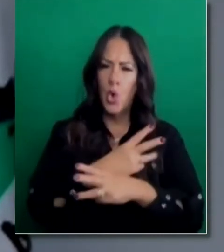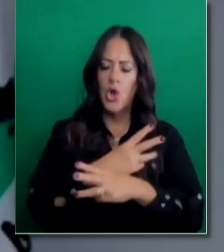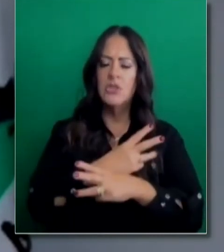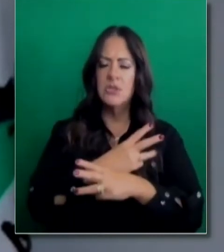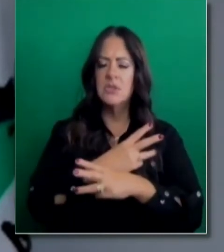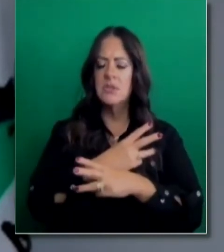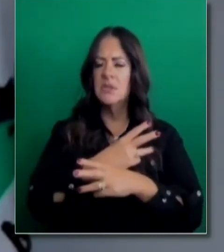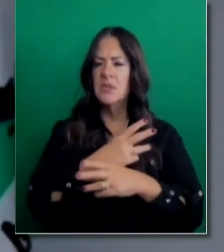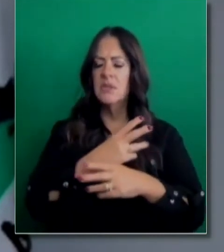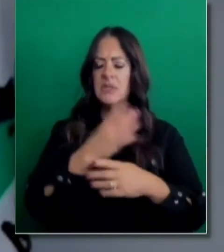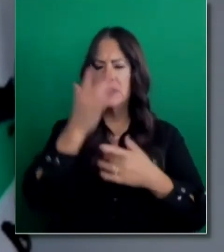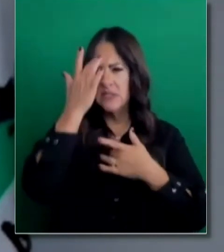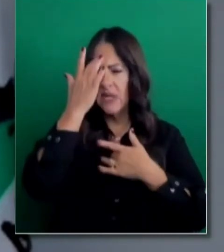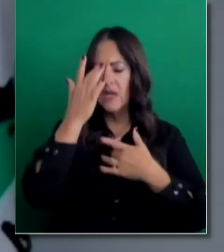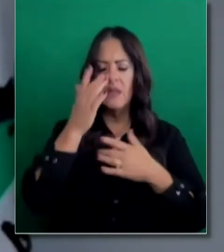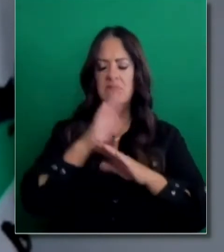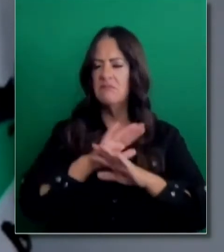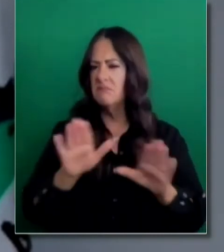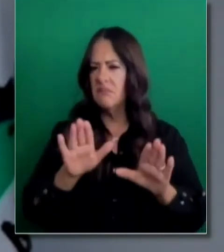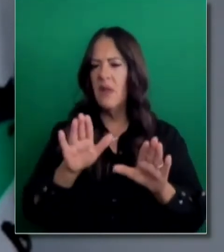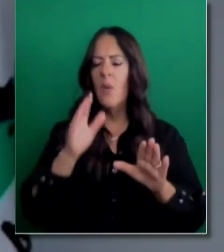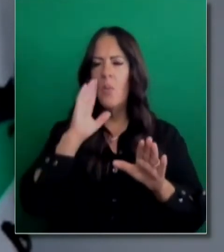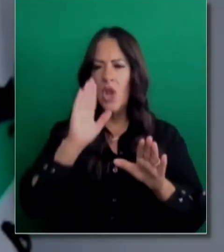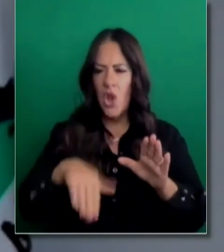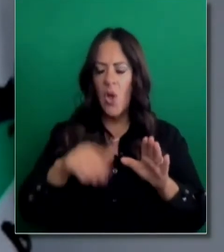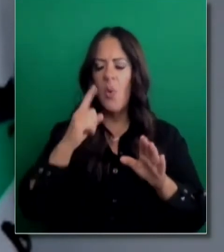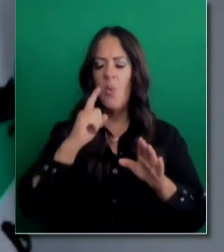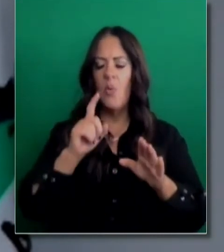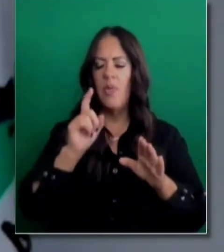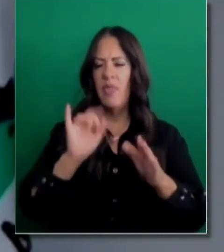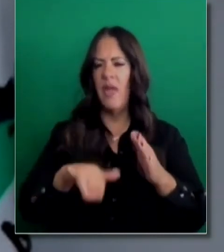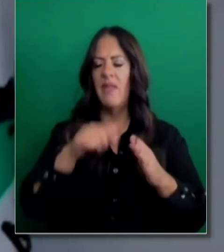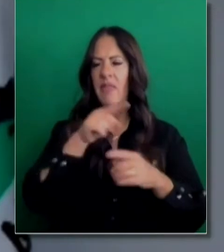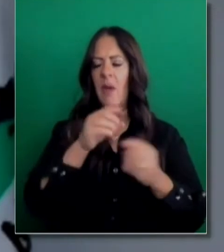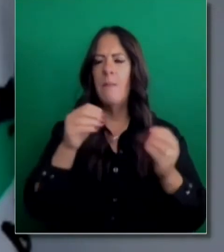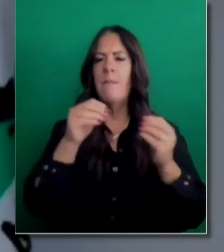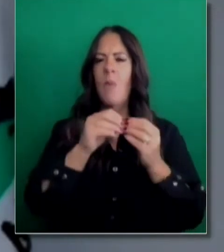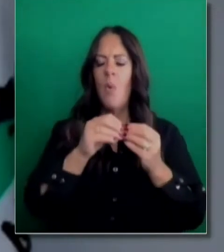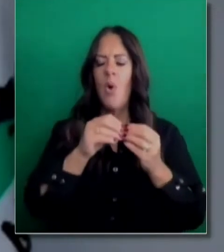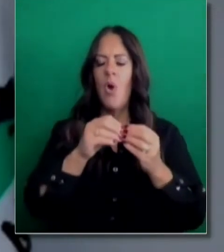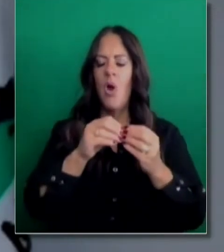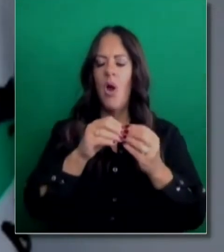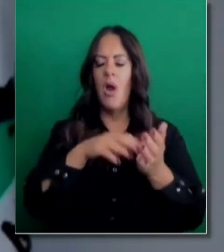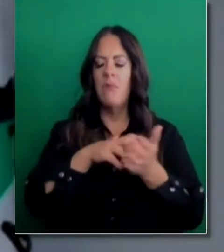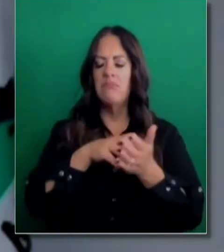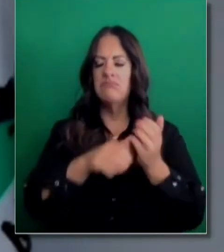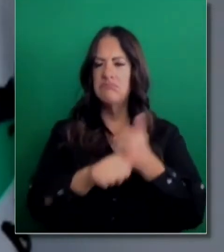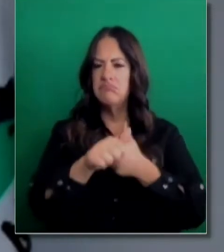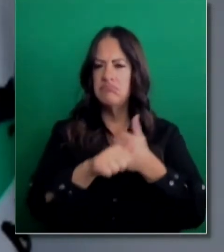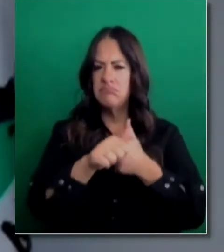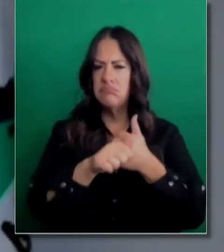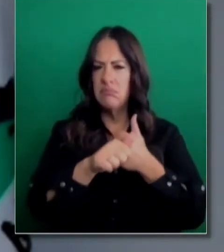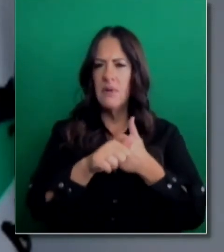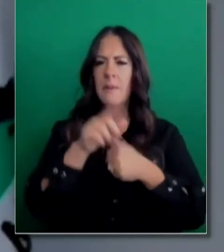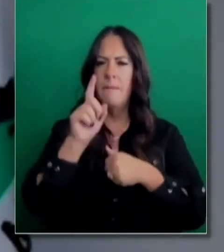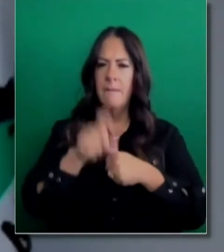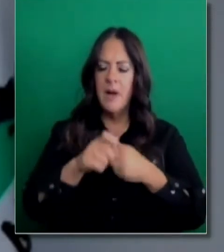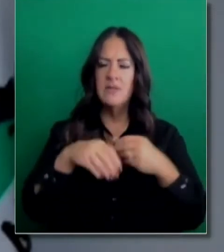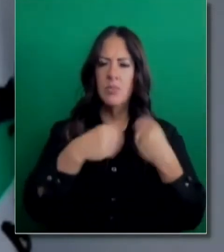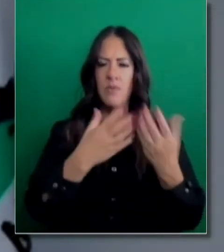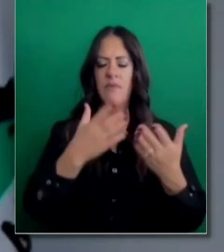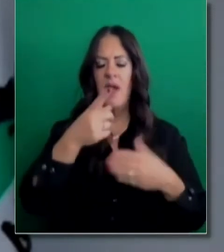stay focused not just on those in our general population, but first and foremost on our oldest Californians